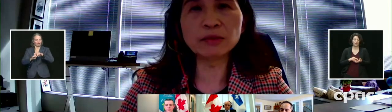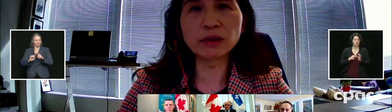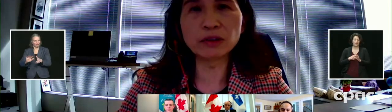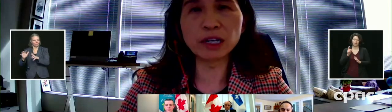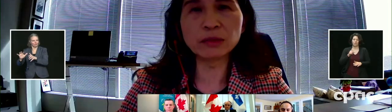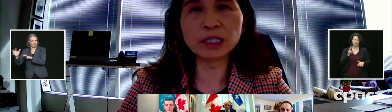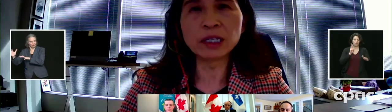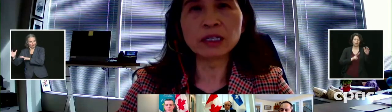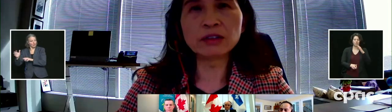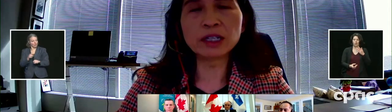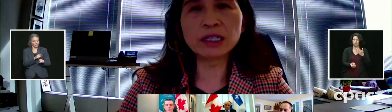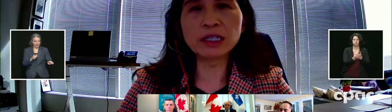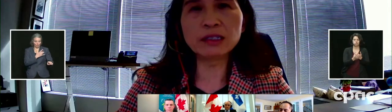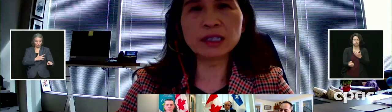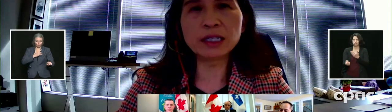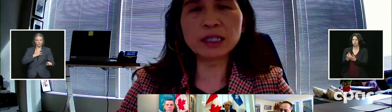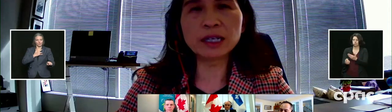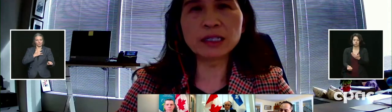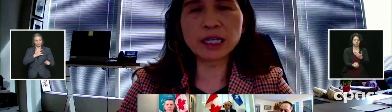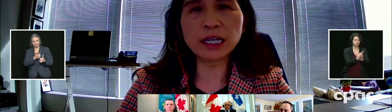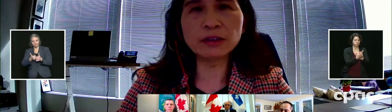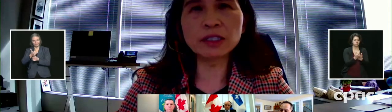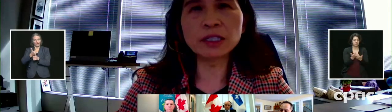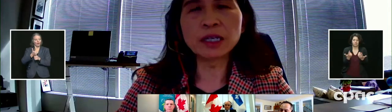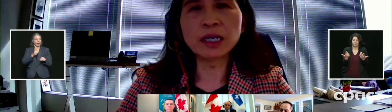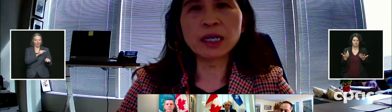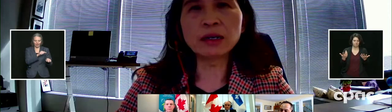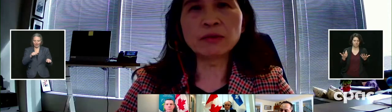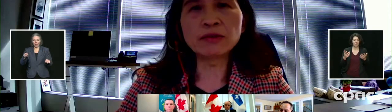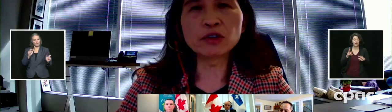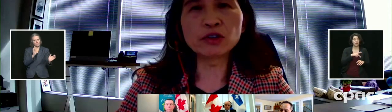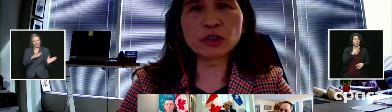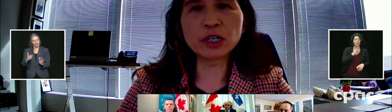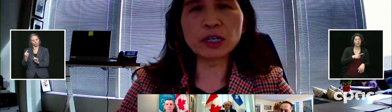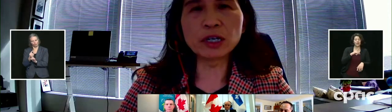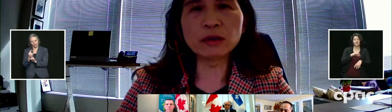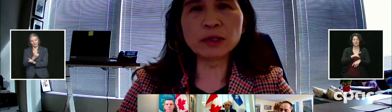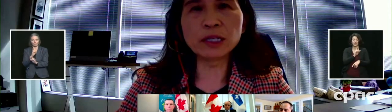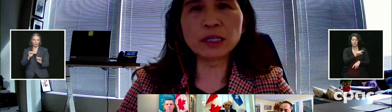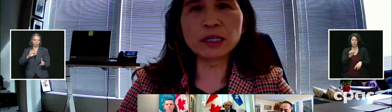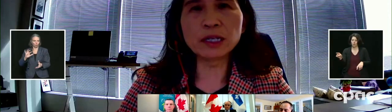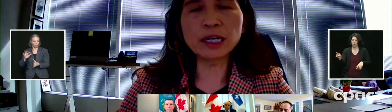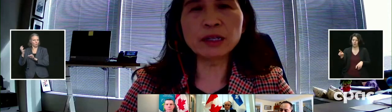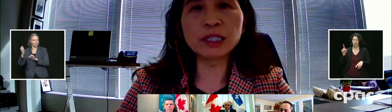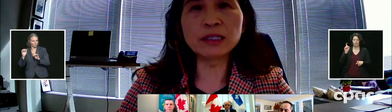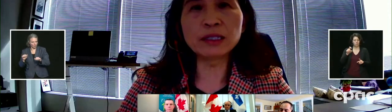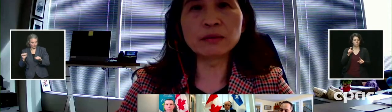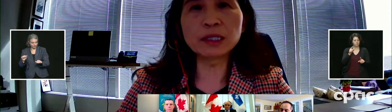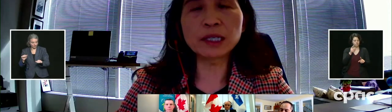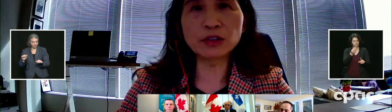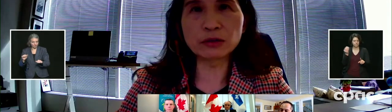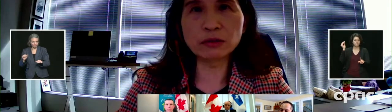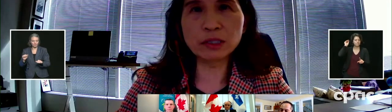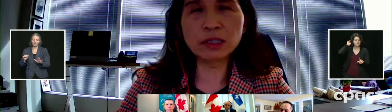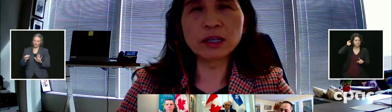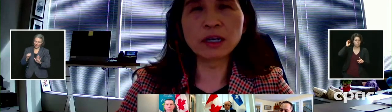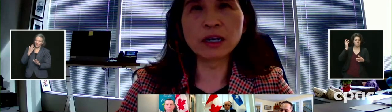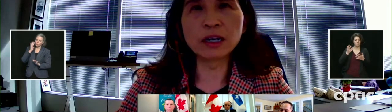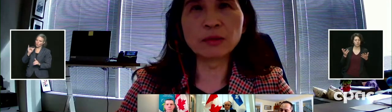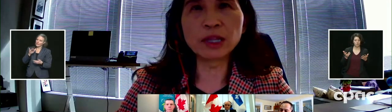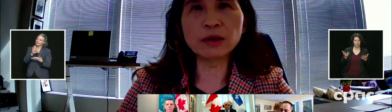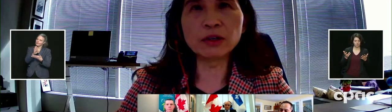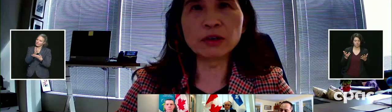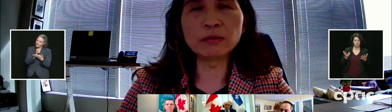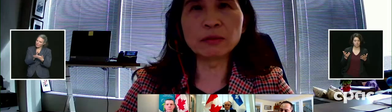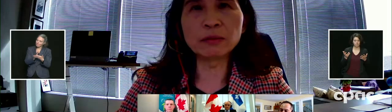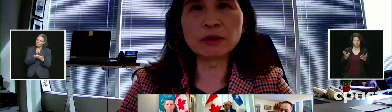vaccine programs. So they need to take that into account. For sure, there had been some schedules